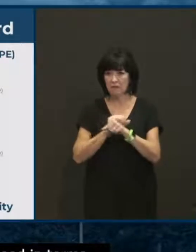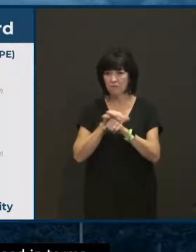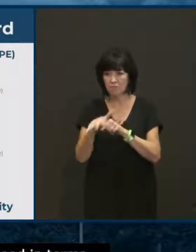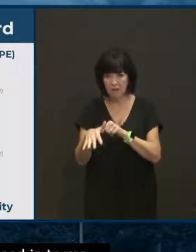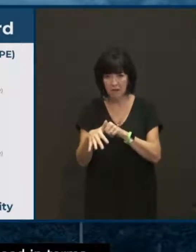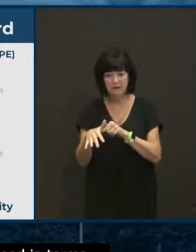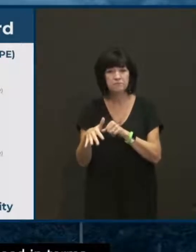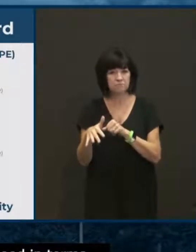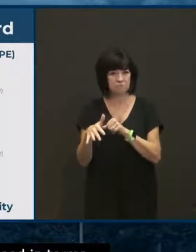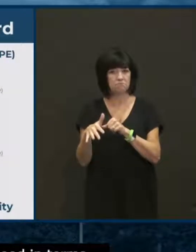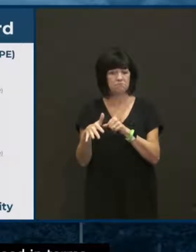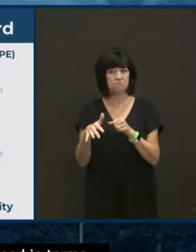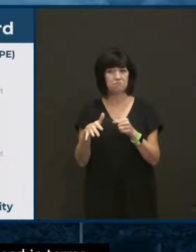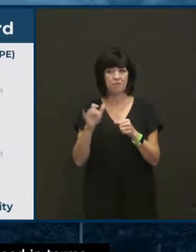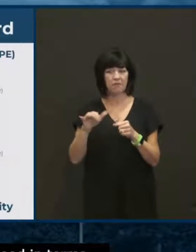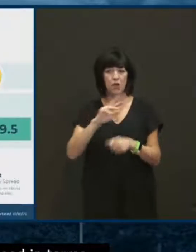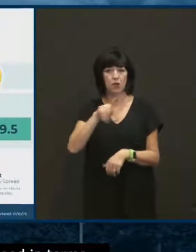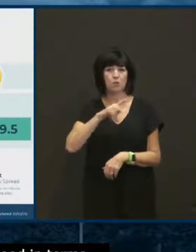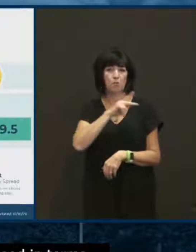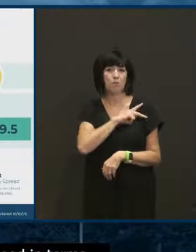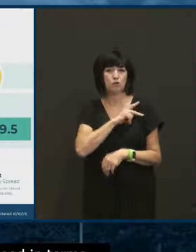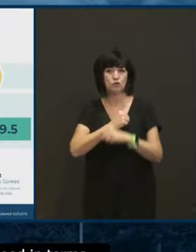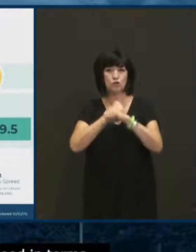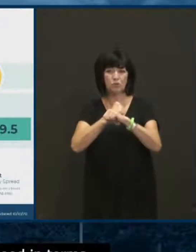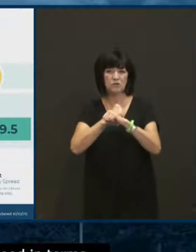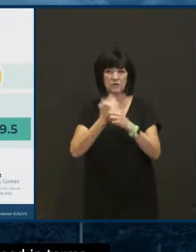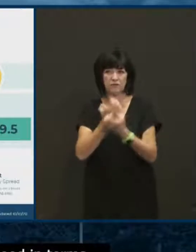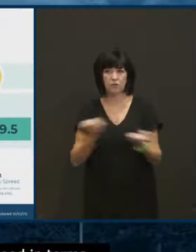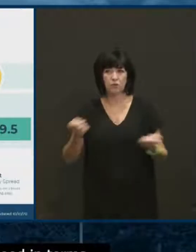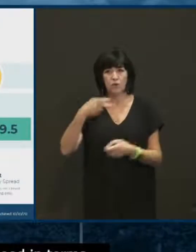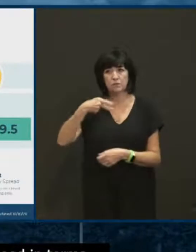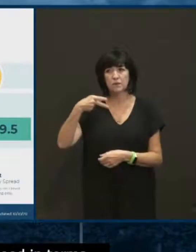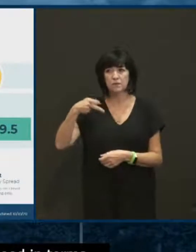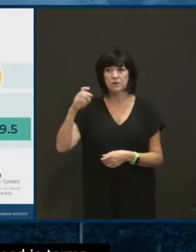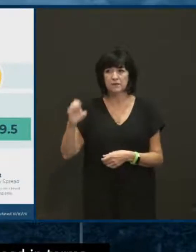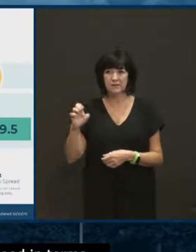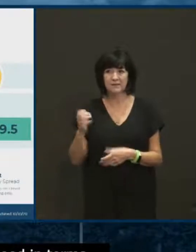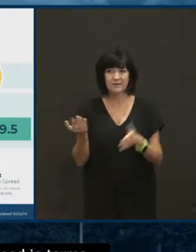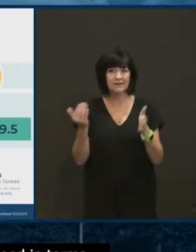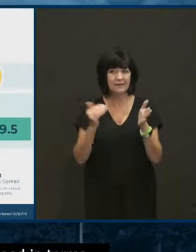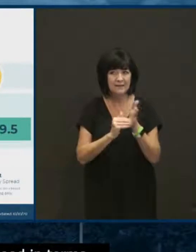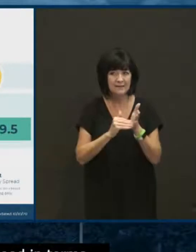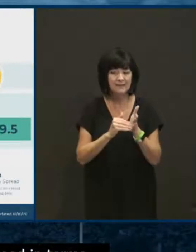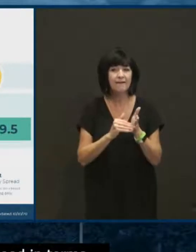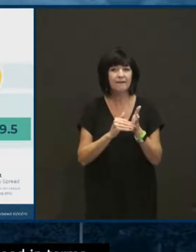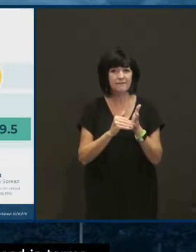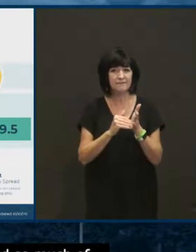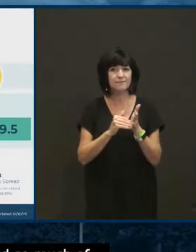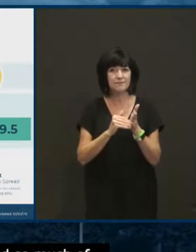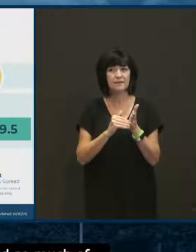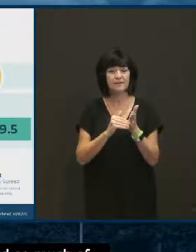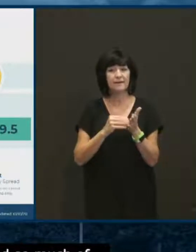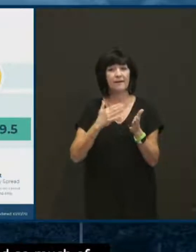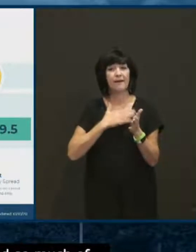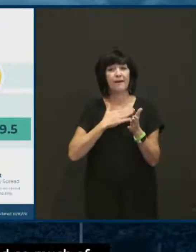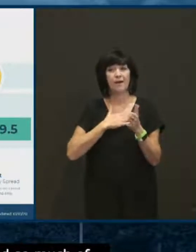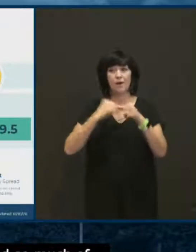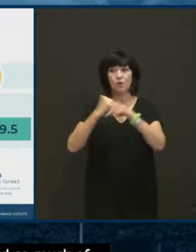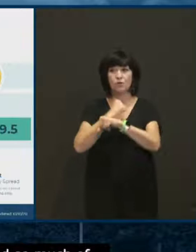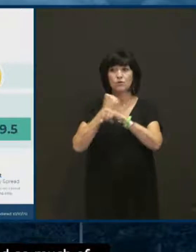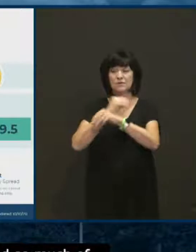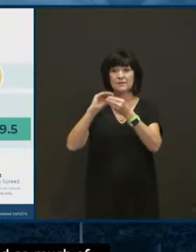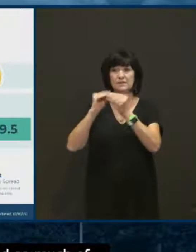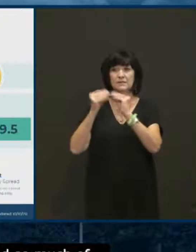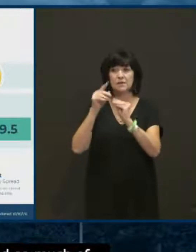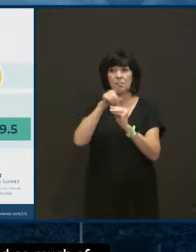personal protective equipment. Again, so much of the data analysis goes towards determining the